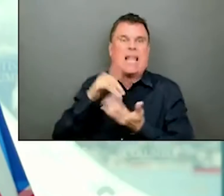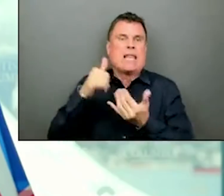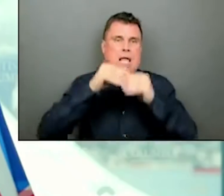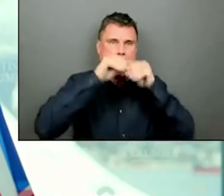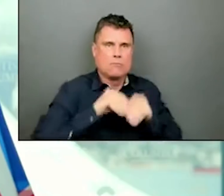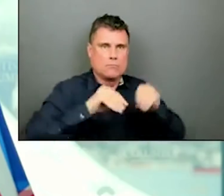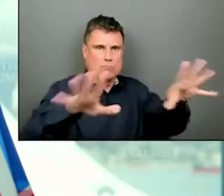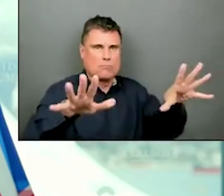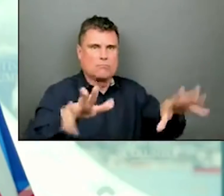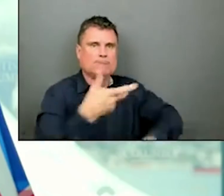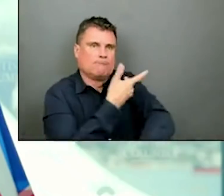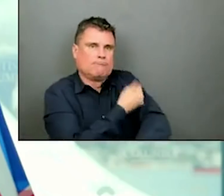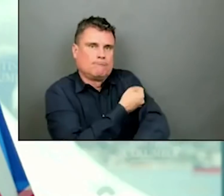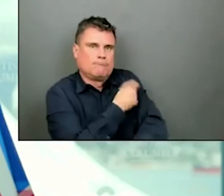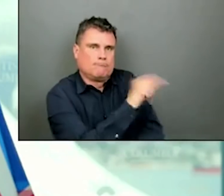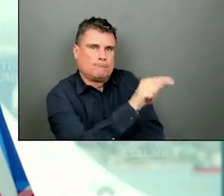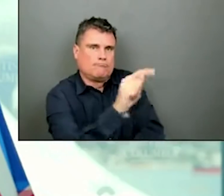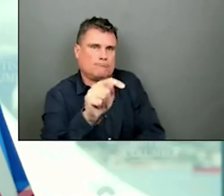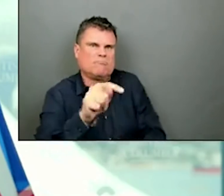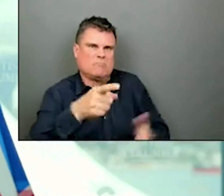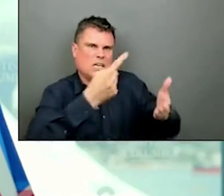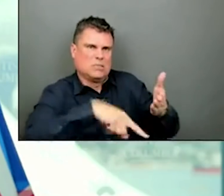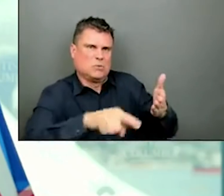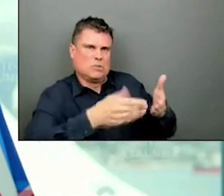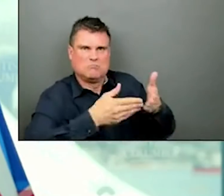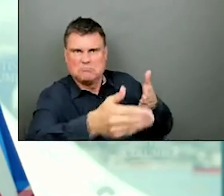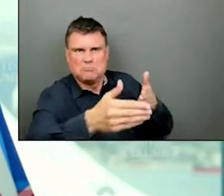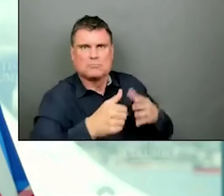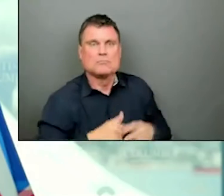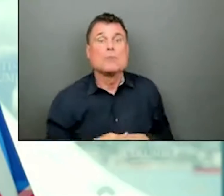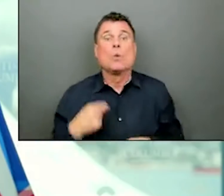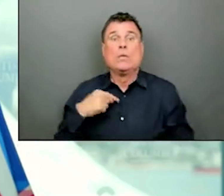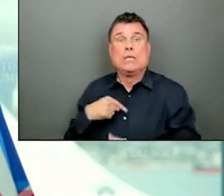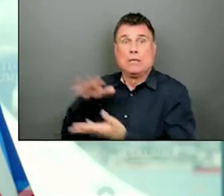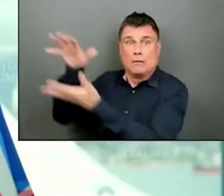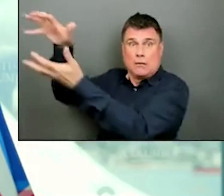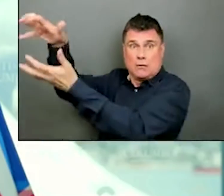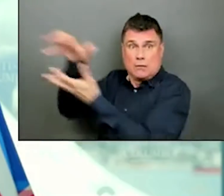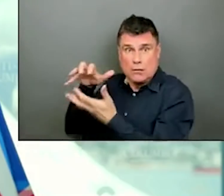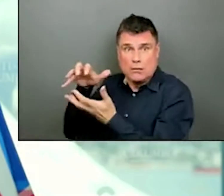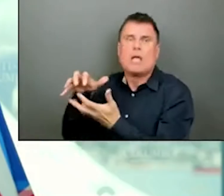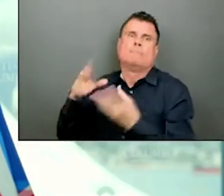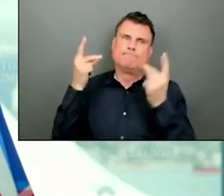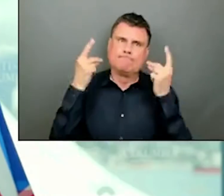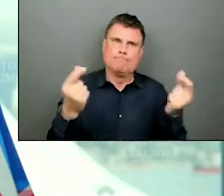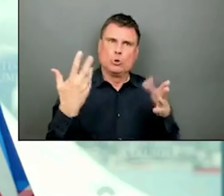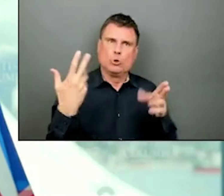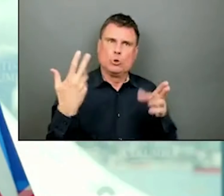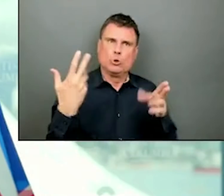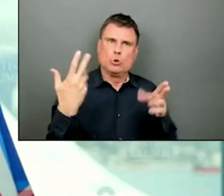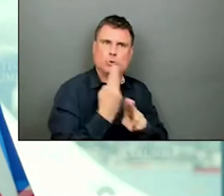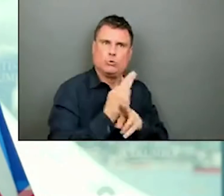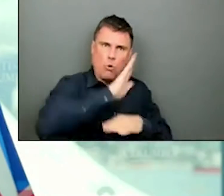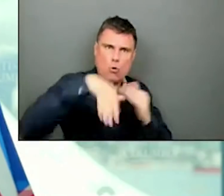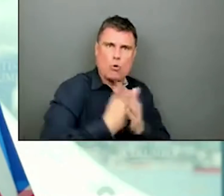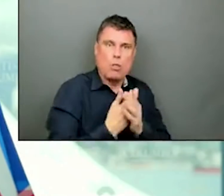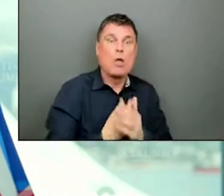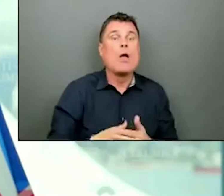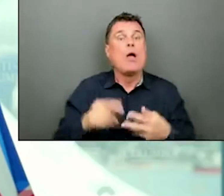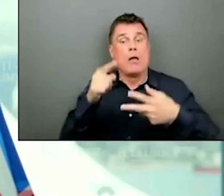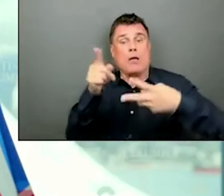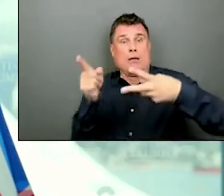into arms in the days ahead. We get it, we use it. Moderna, and with respect to Moderna, we've